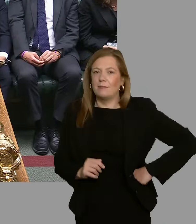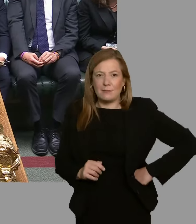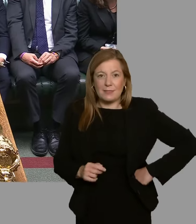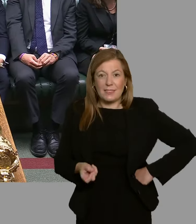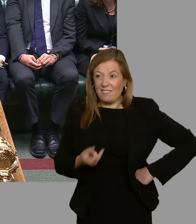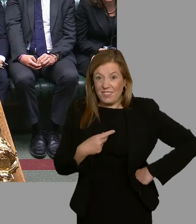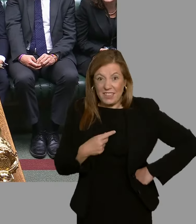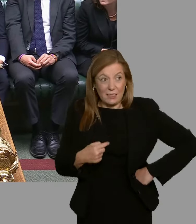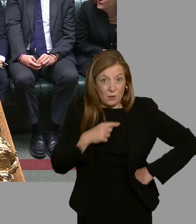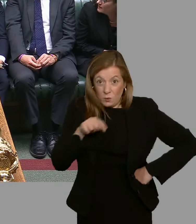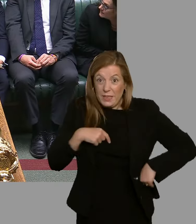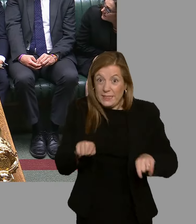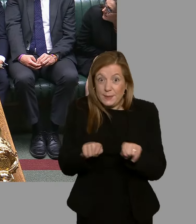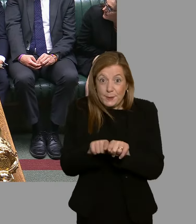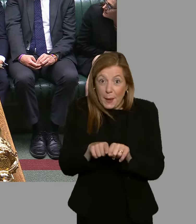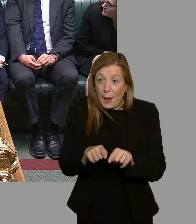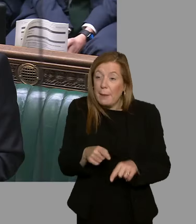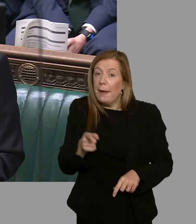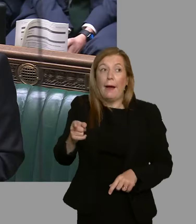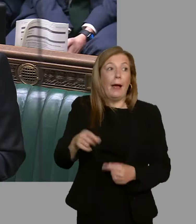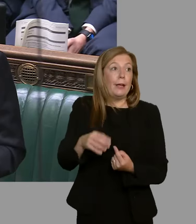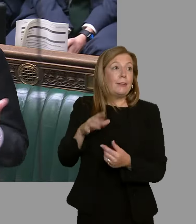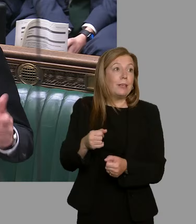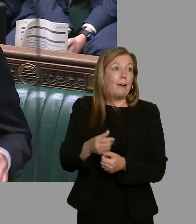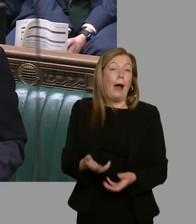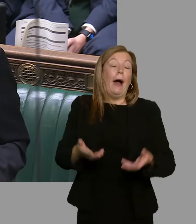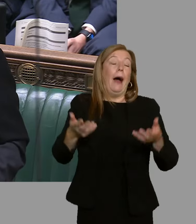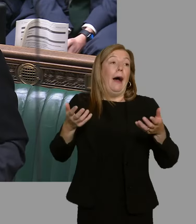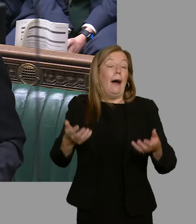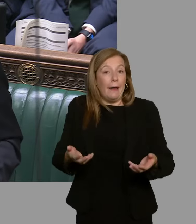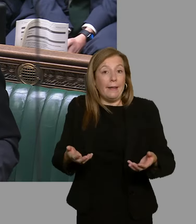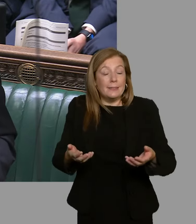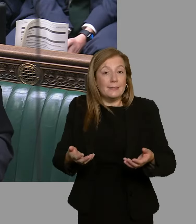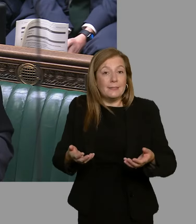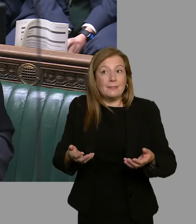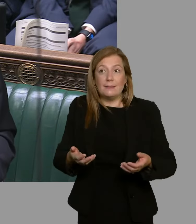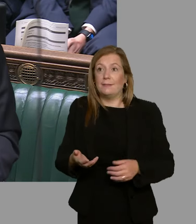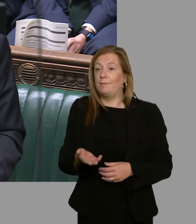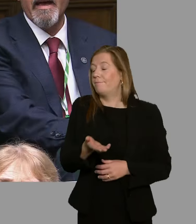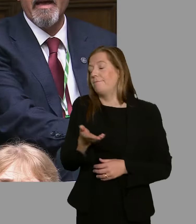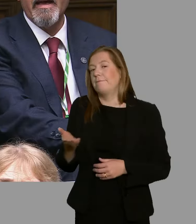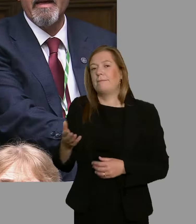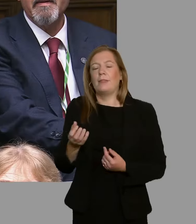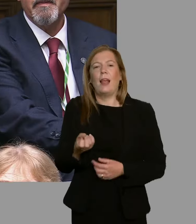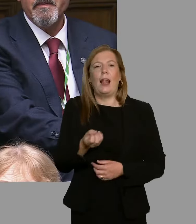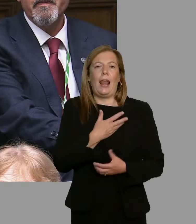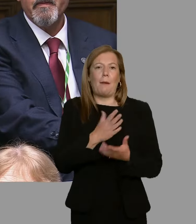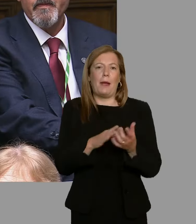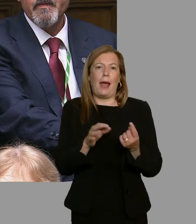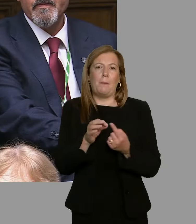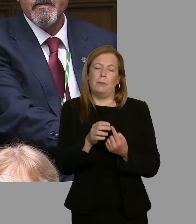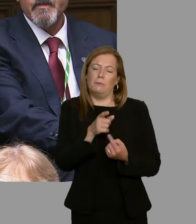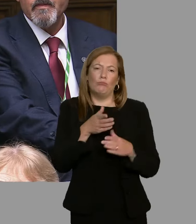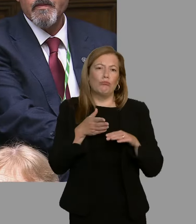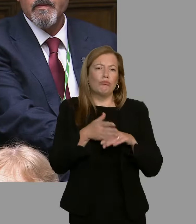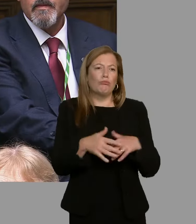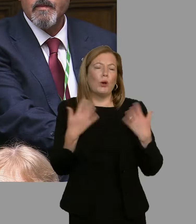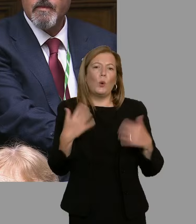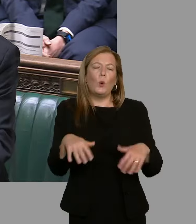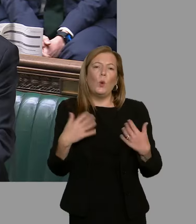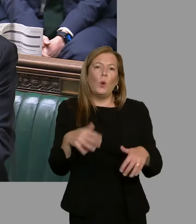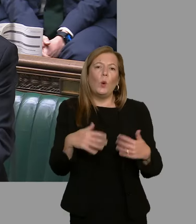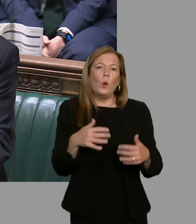Speaker, once again, a hard-working Labour MP clearing up the mess that was left behind. Our residents deserve